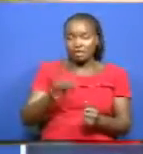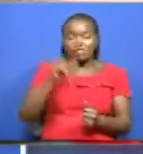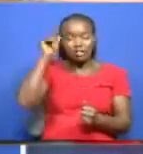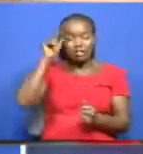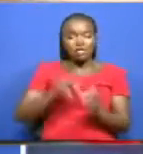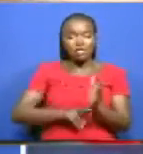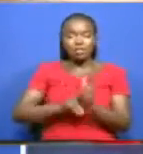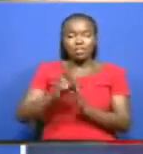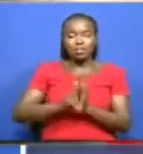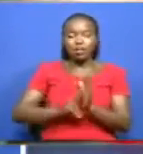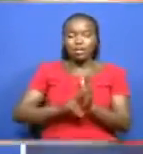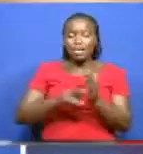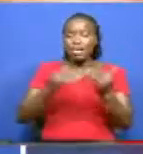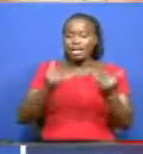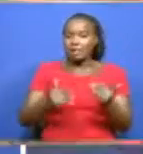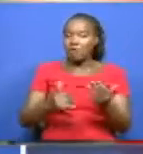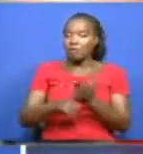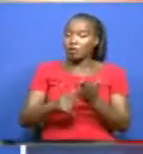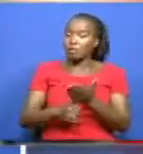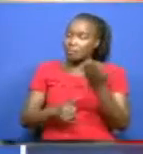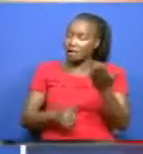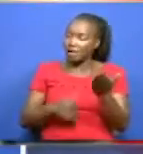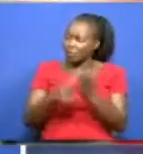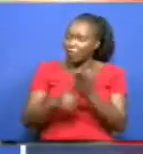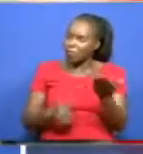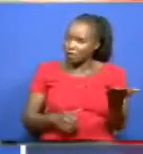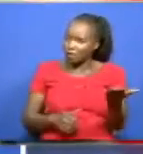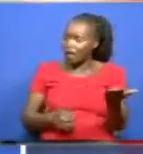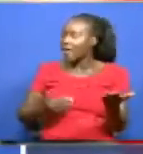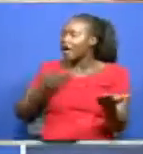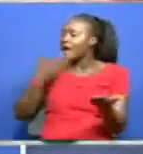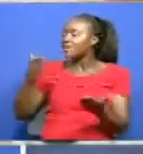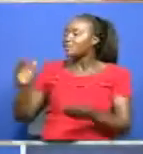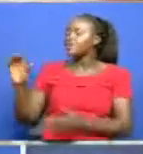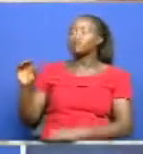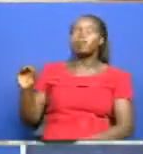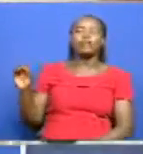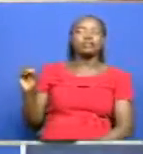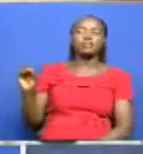sasa imetushinda, kuna shida.